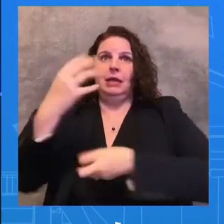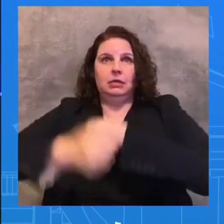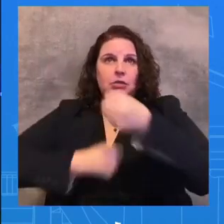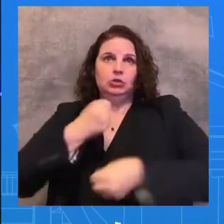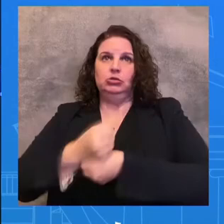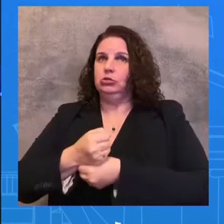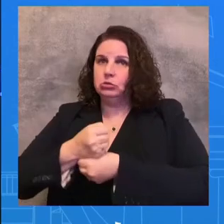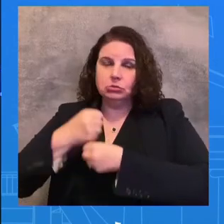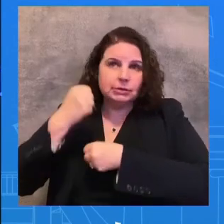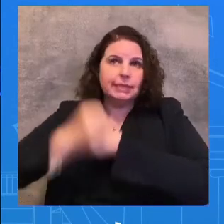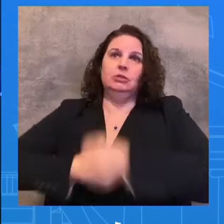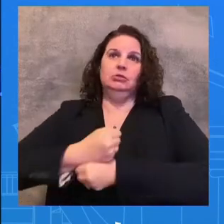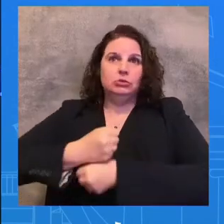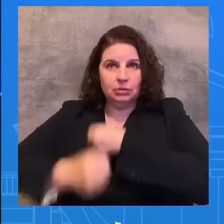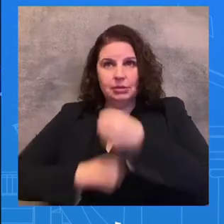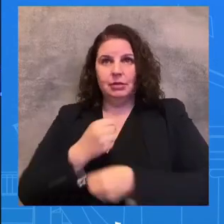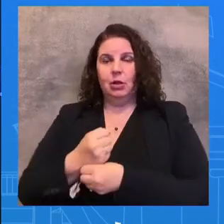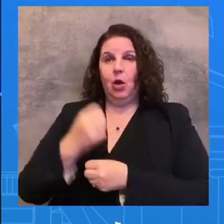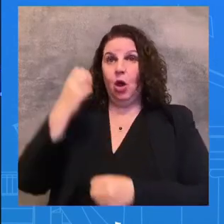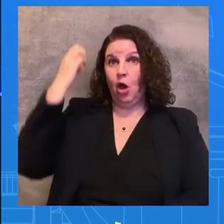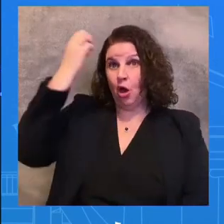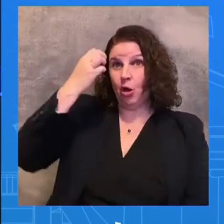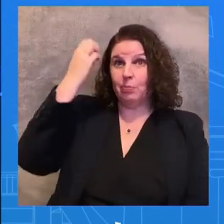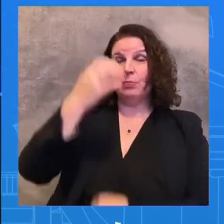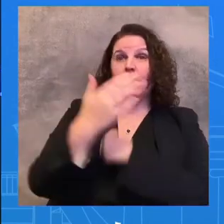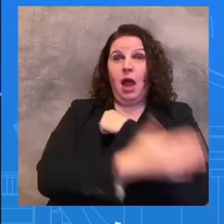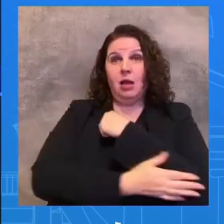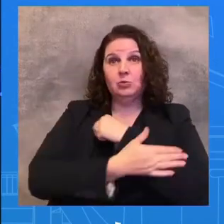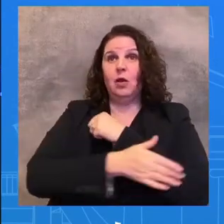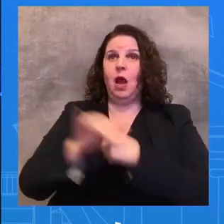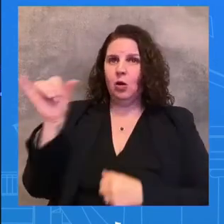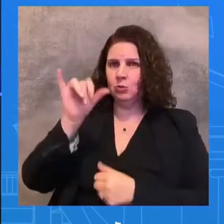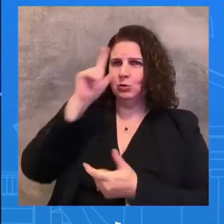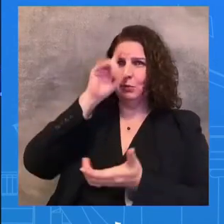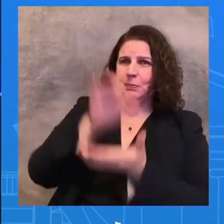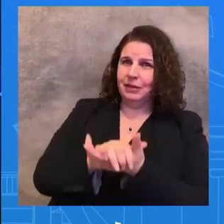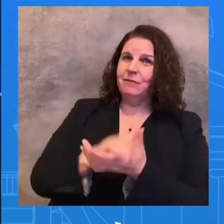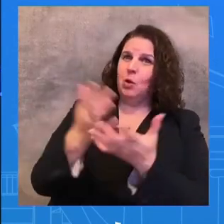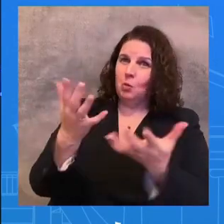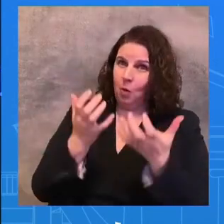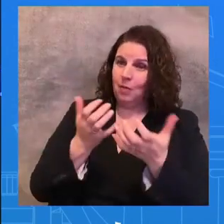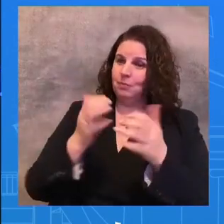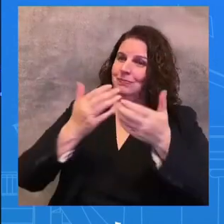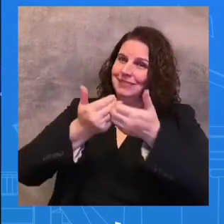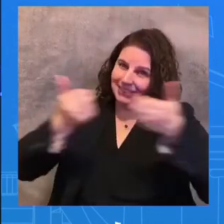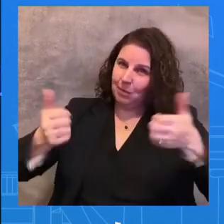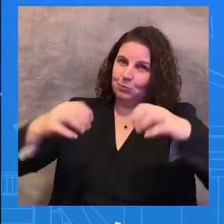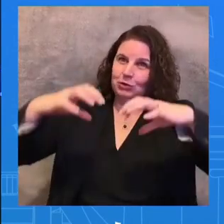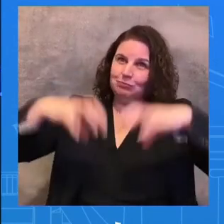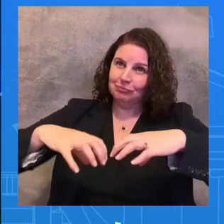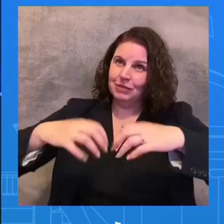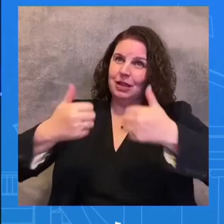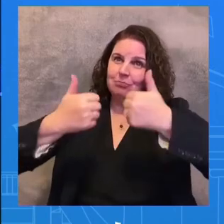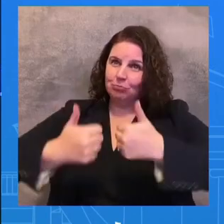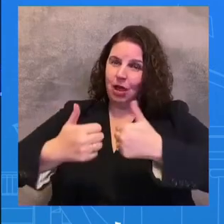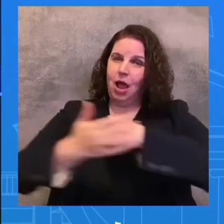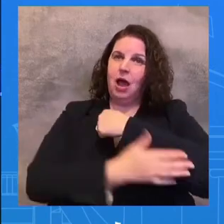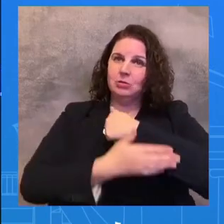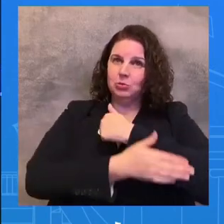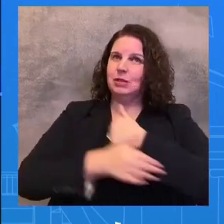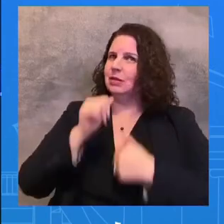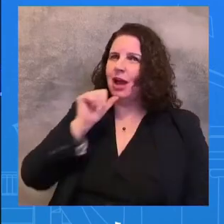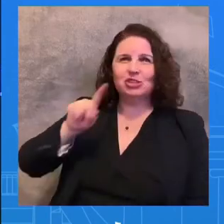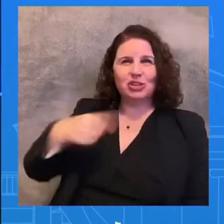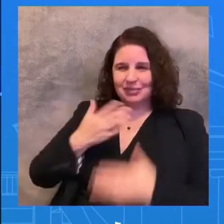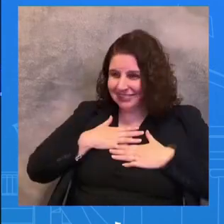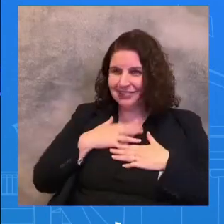European states believe in the two-state solution. The world believes in it. So this is not a bilateral issue between the U.S. and Israel. And of course we make our views